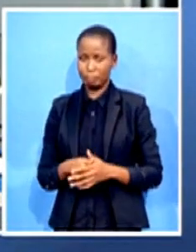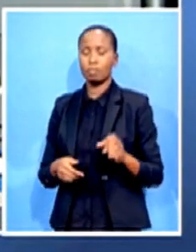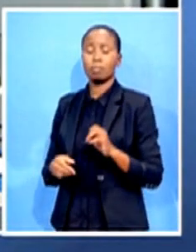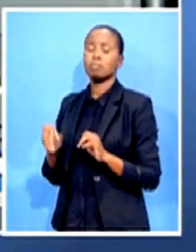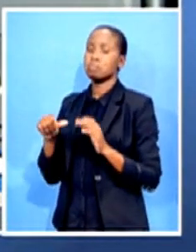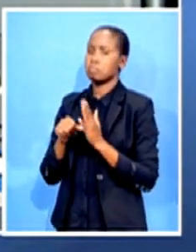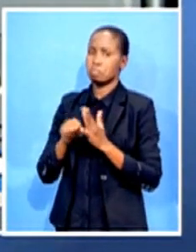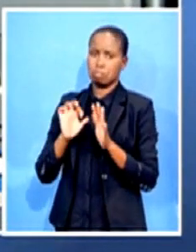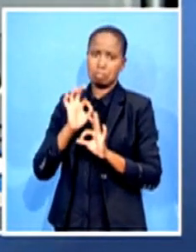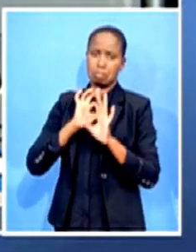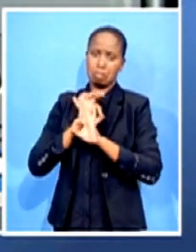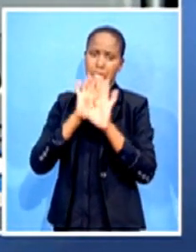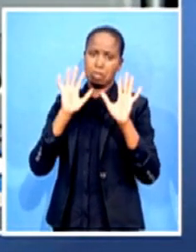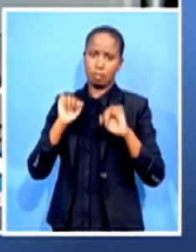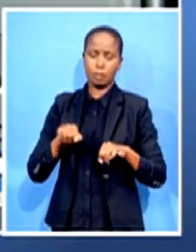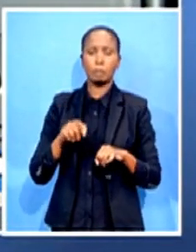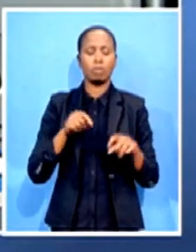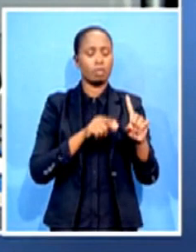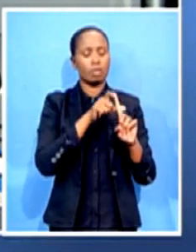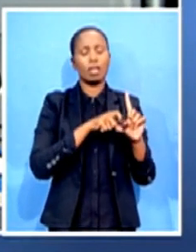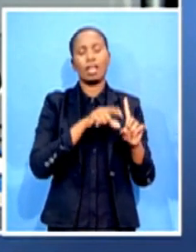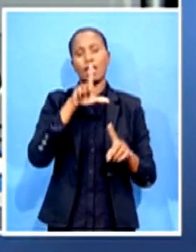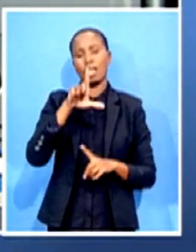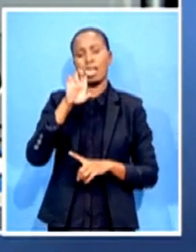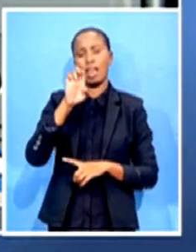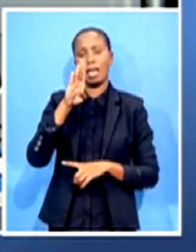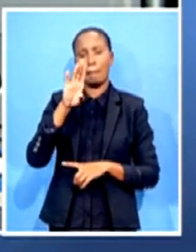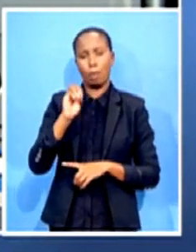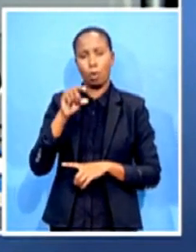workers and the impact this will have on their lives.